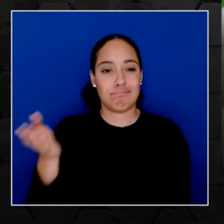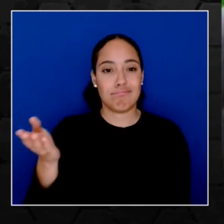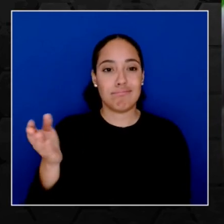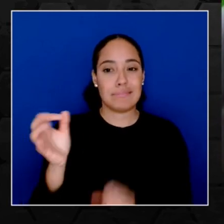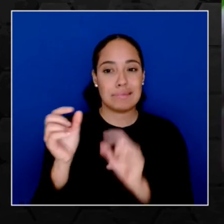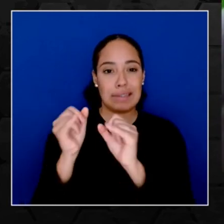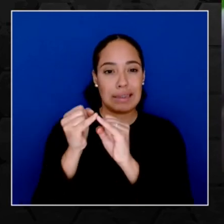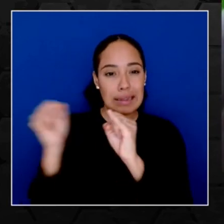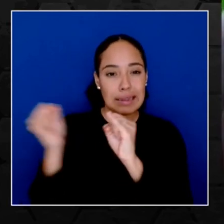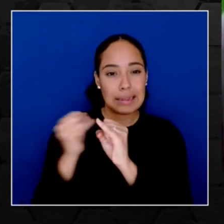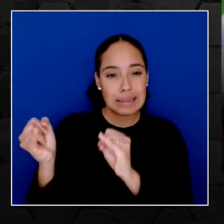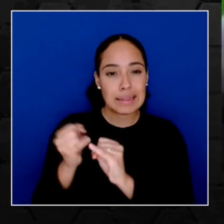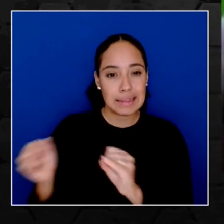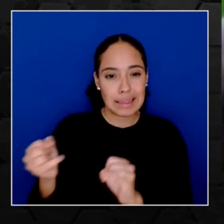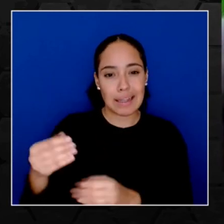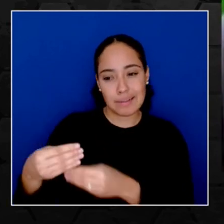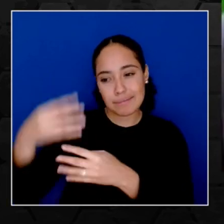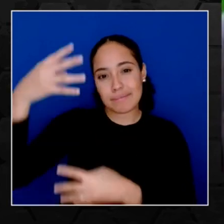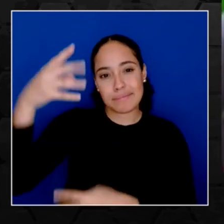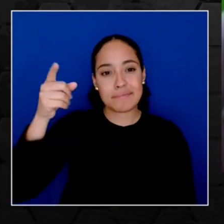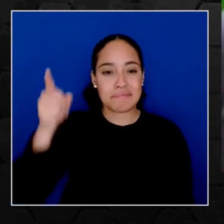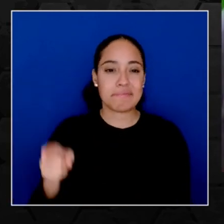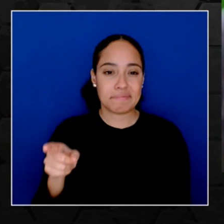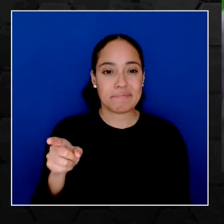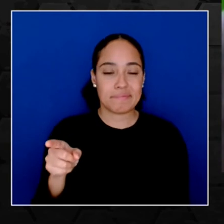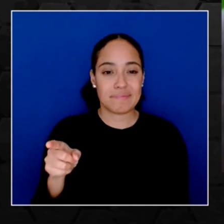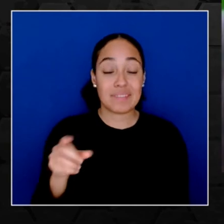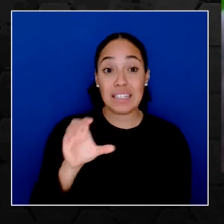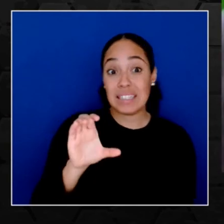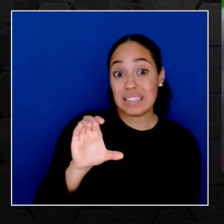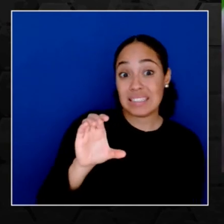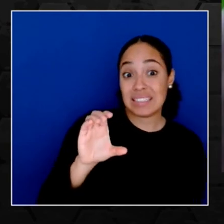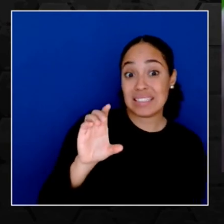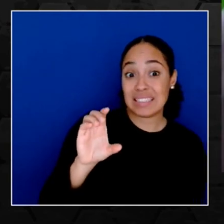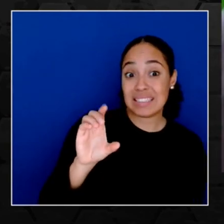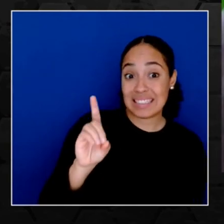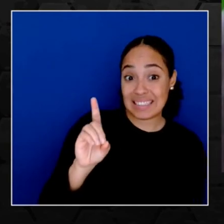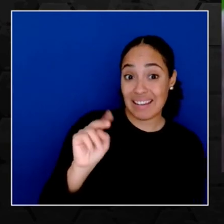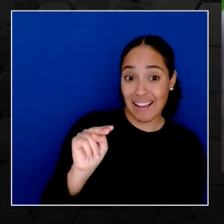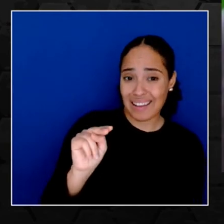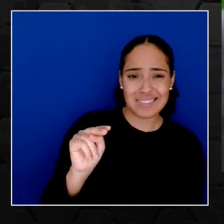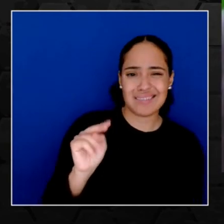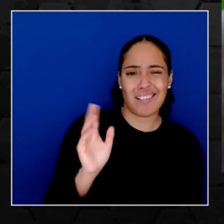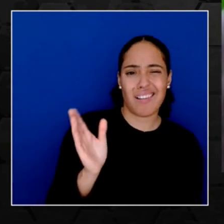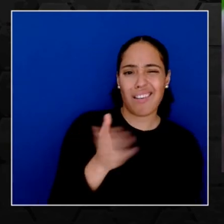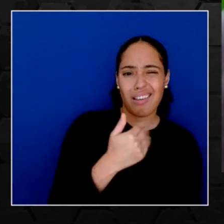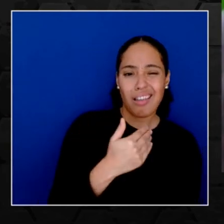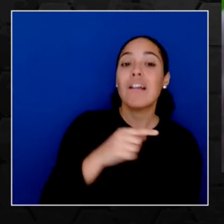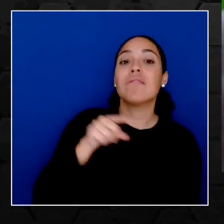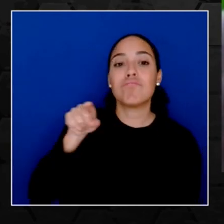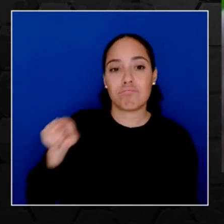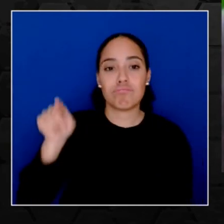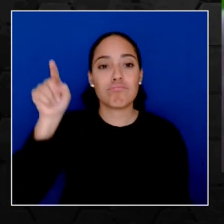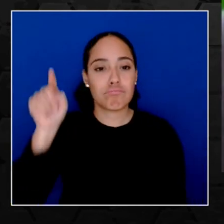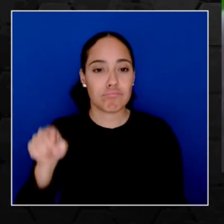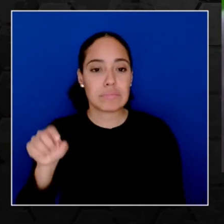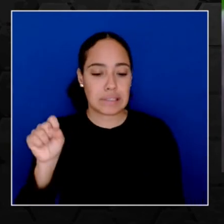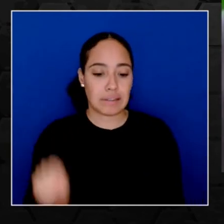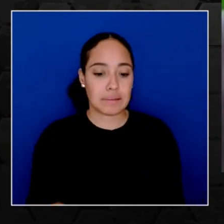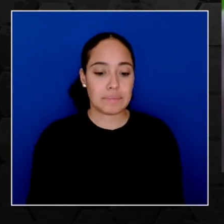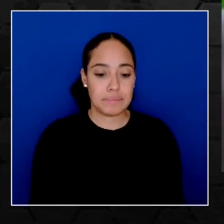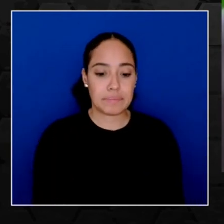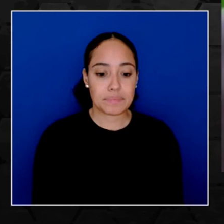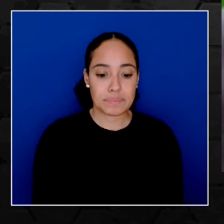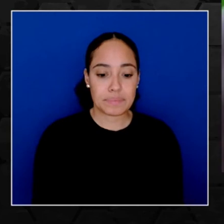the problem that, hey, if I don't want to use the CDNs, I want to install in my project itself, then there are NPM and Yarn available. Okay, having said